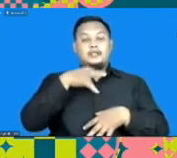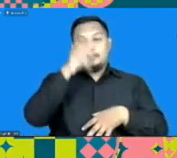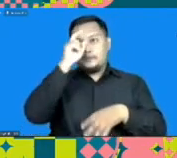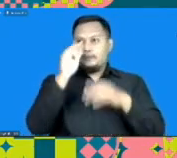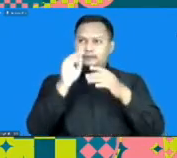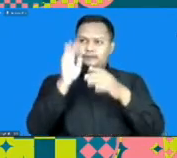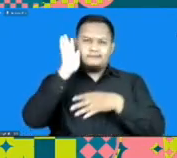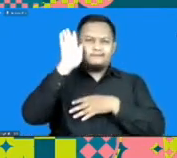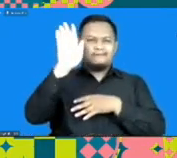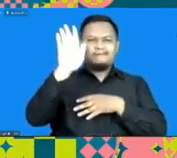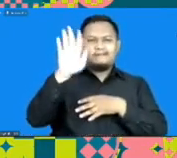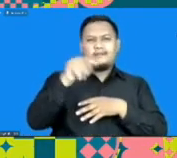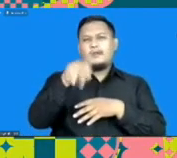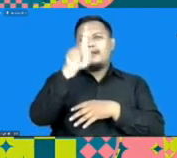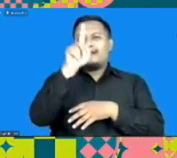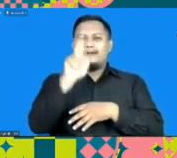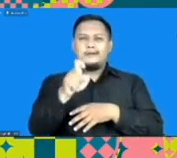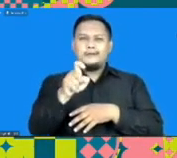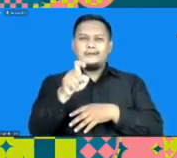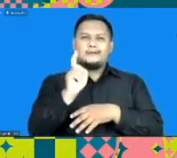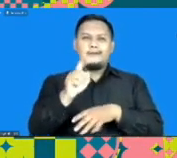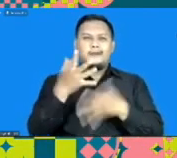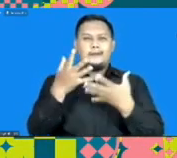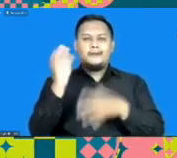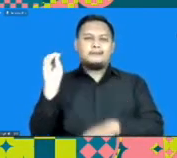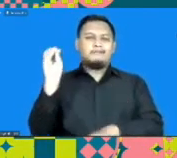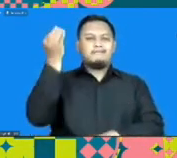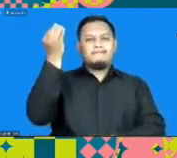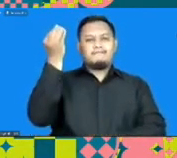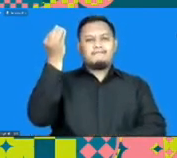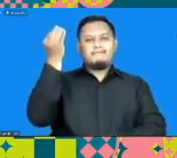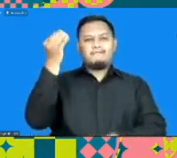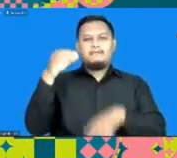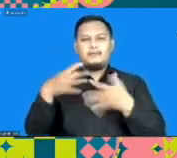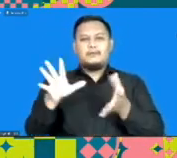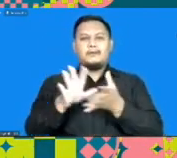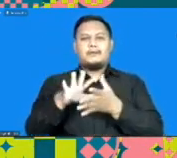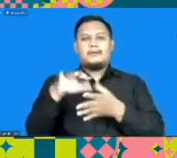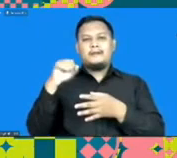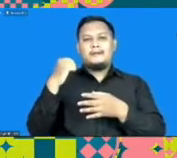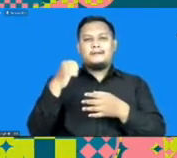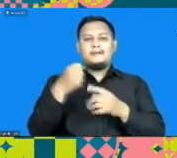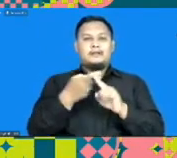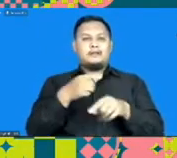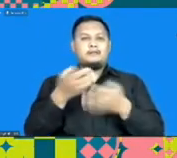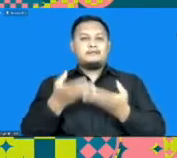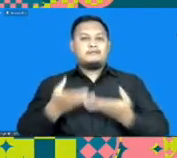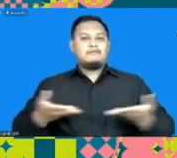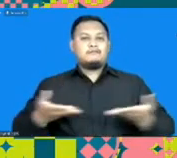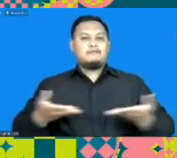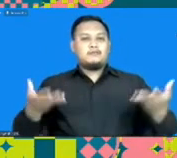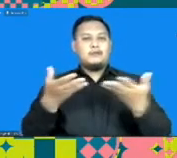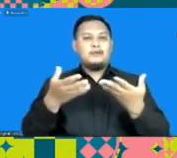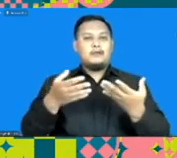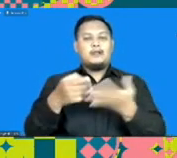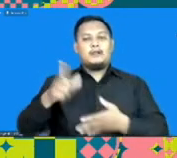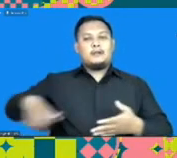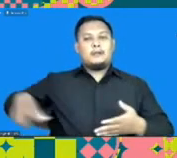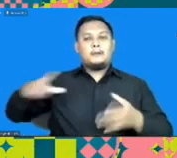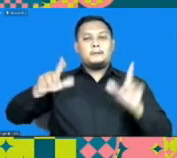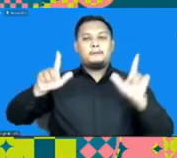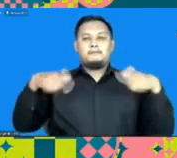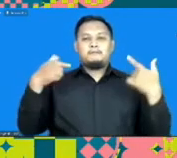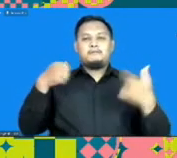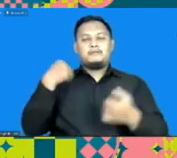Jakarta is not sustainable. Socially, environmentally, it's not sustainable. So there's no question that we need to move.